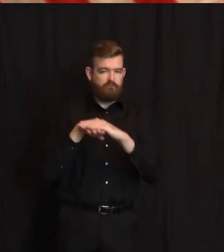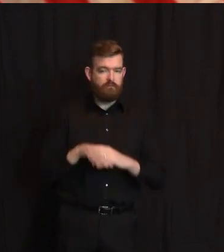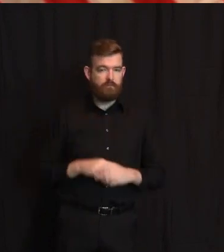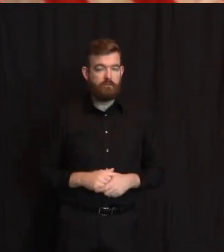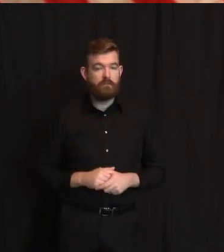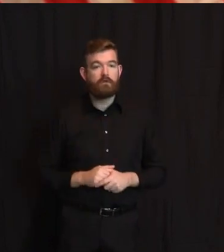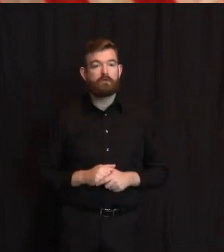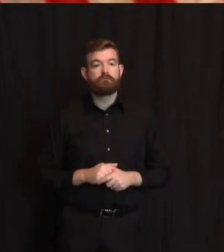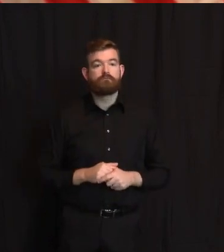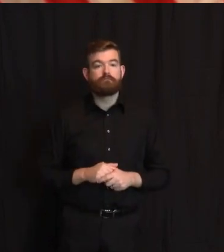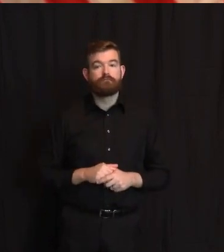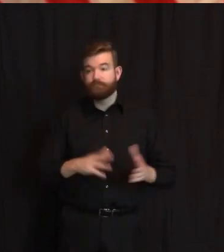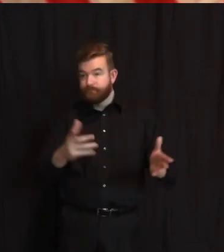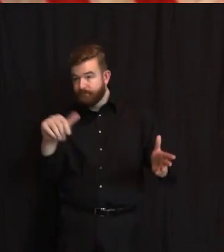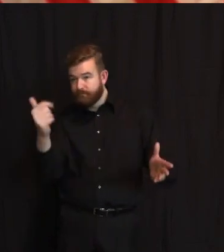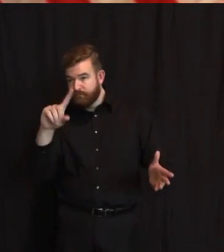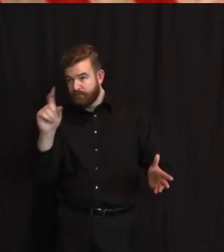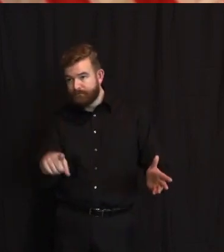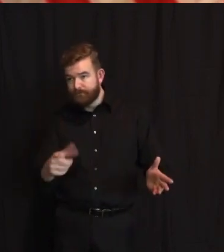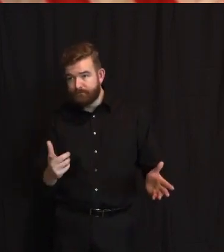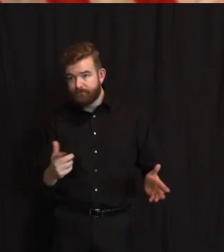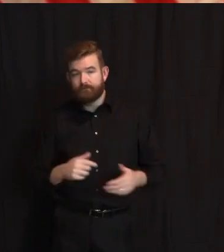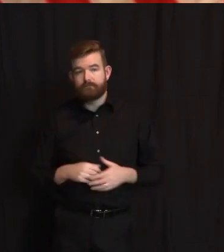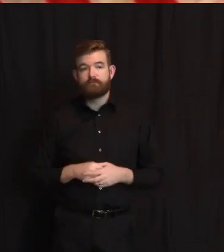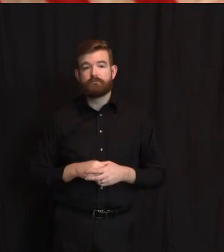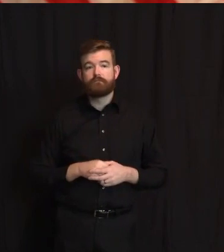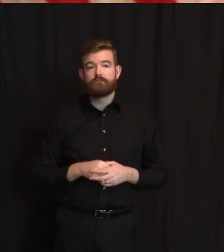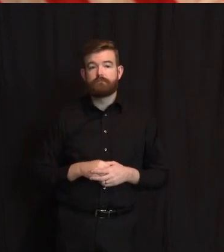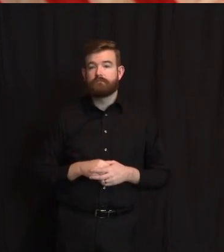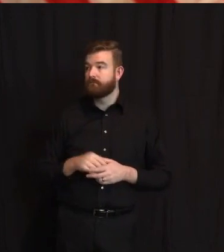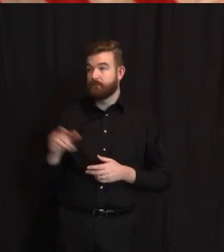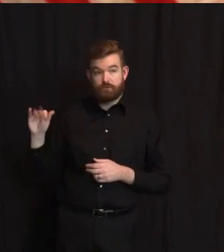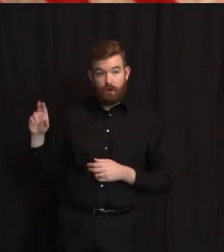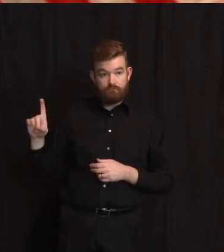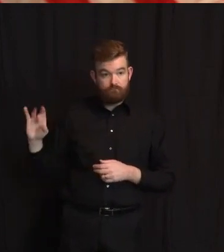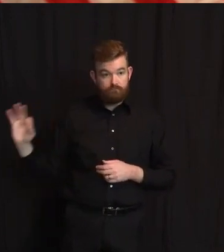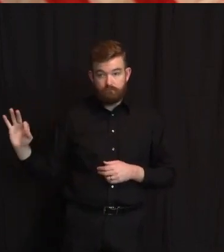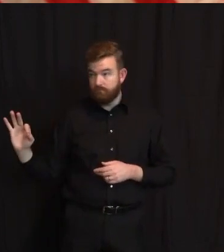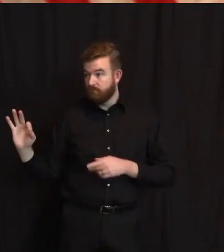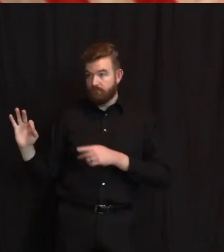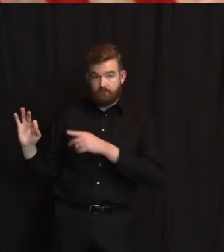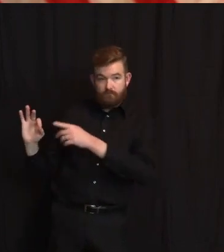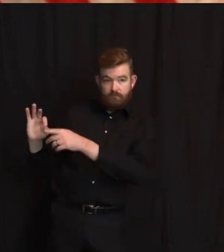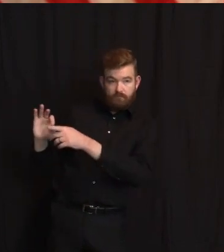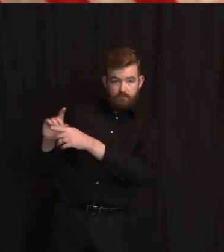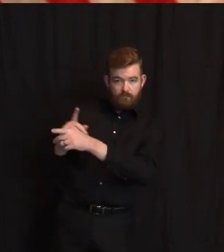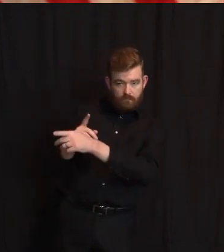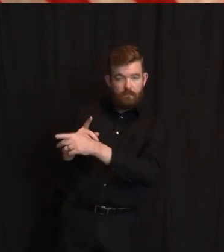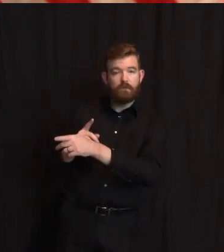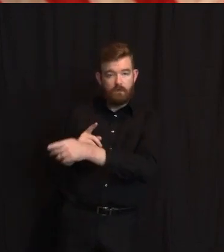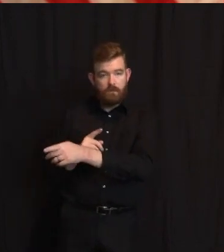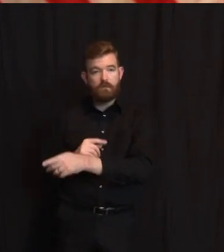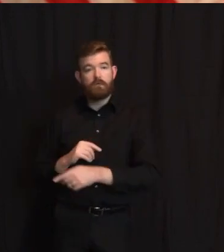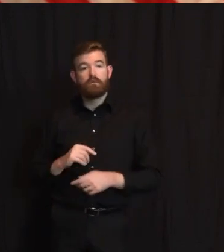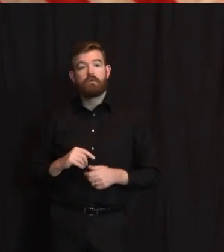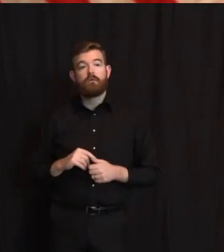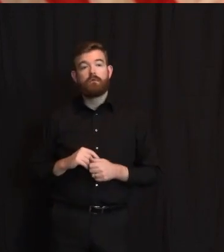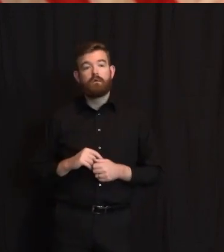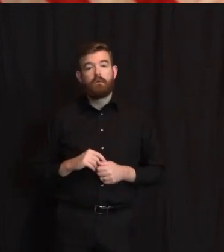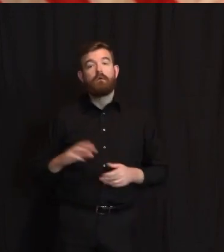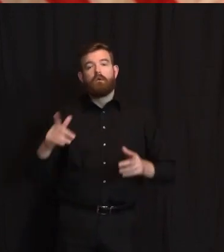Dan, do you have any questions? Okay. Jared, you good? Okay. Charlie. Good afternoon, Governor.